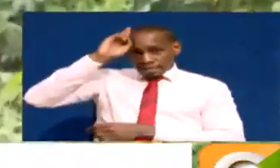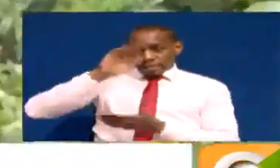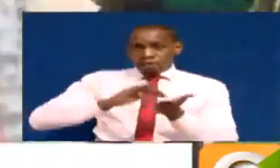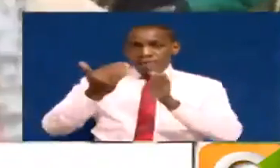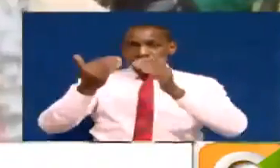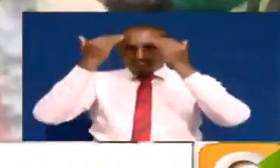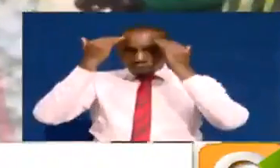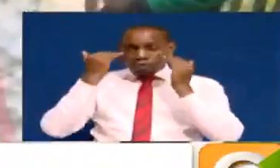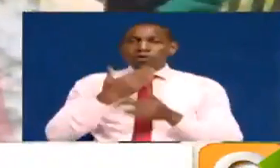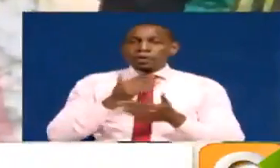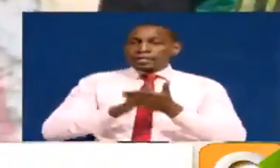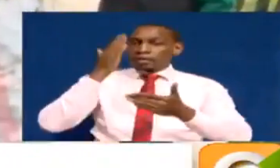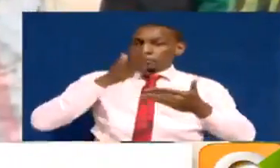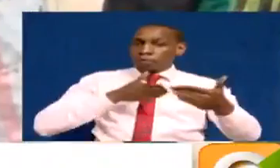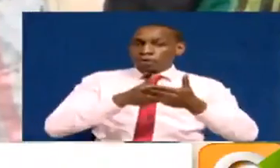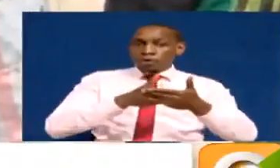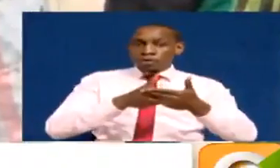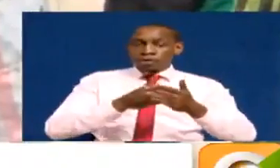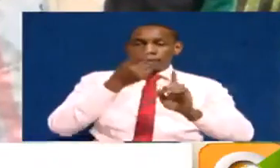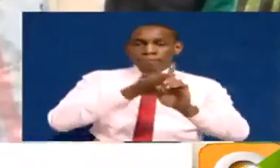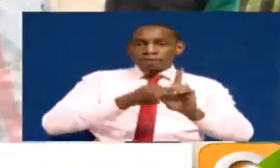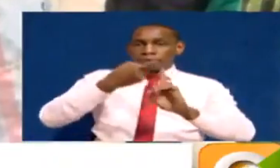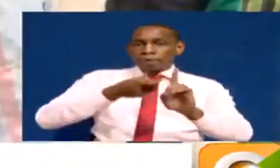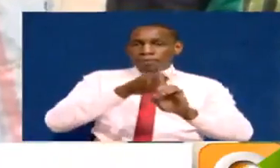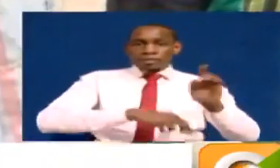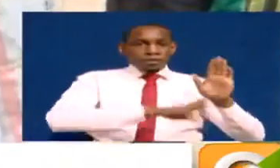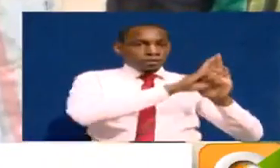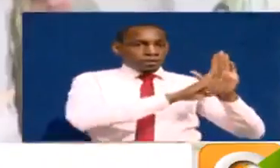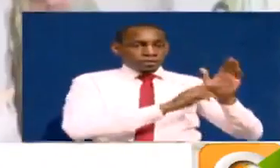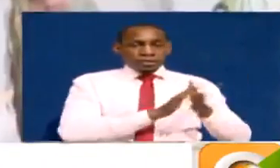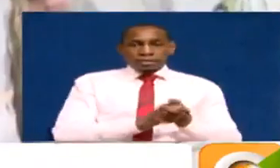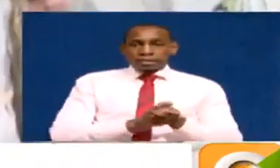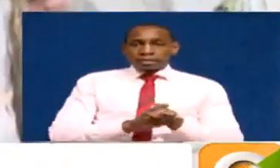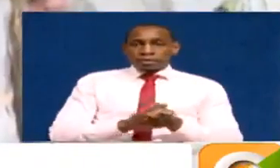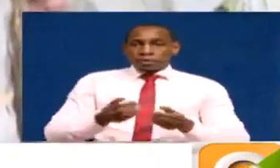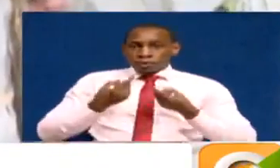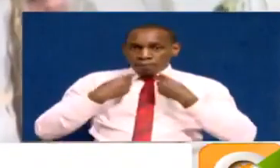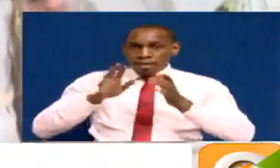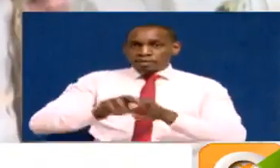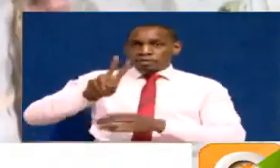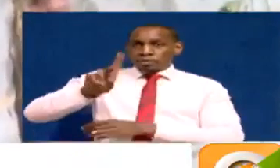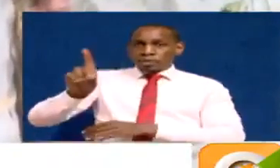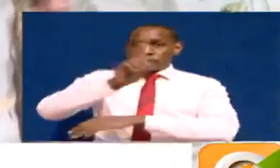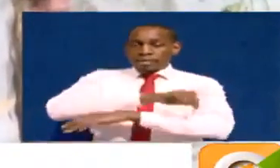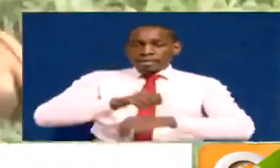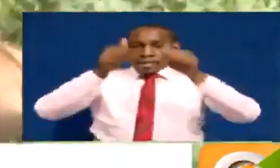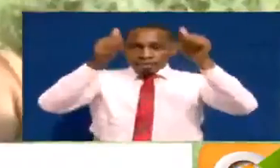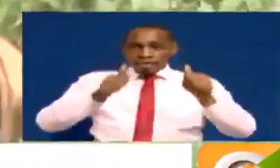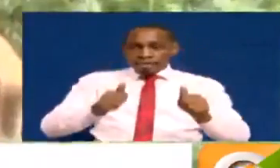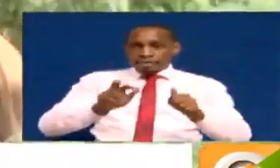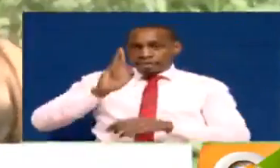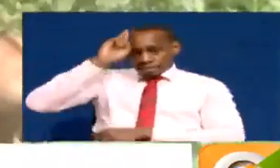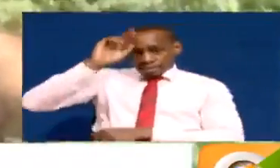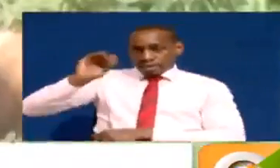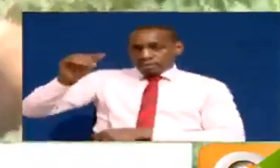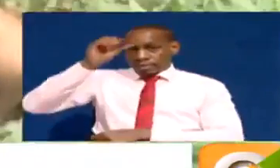to court calling for the suspension of the Irish potato regulations. The group has issued a 21-day notice to the national and Nyandarua